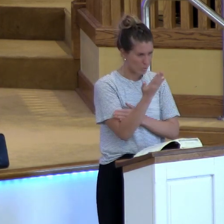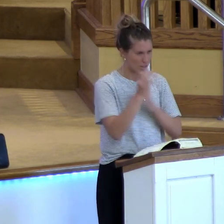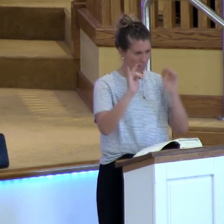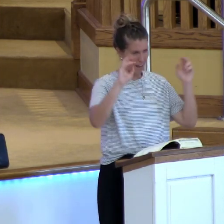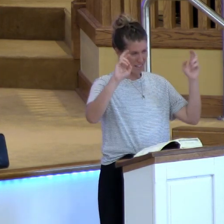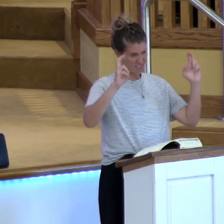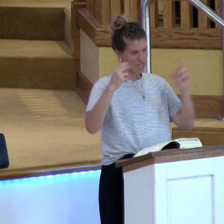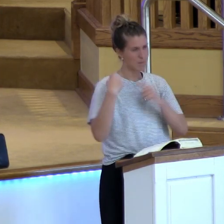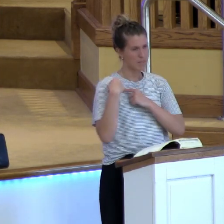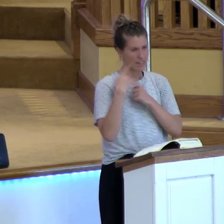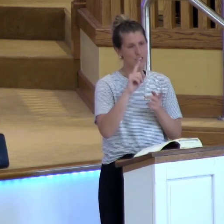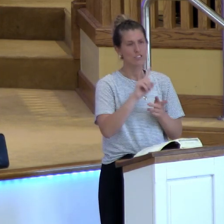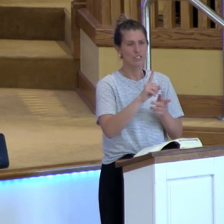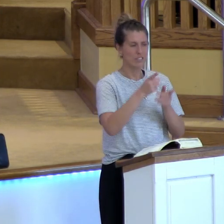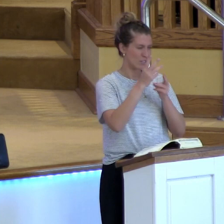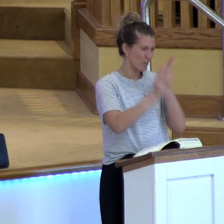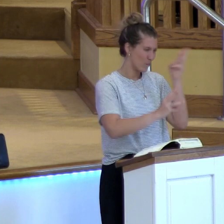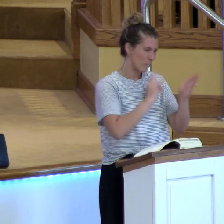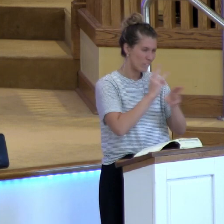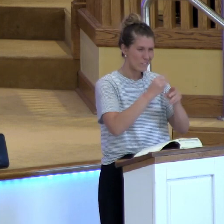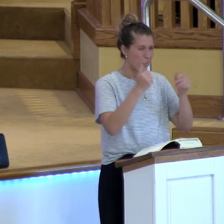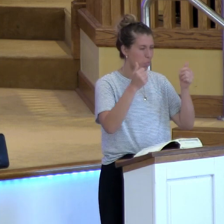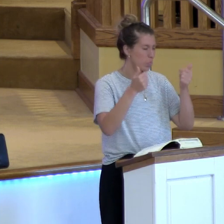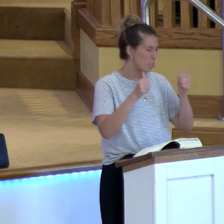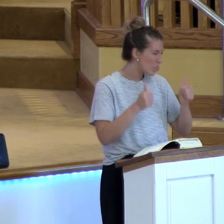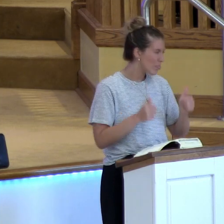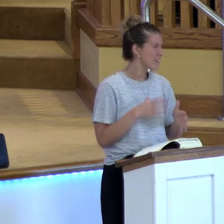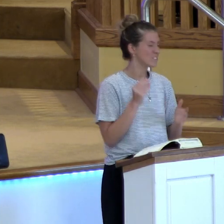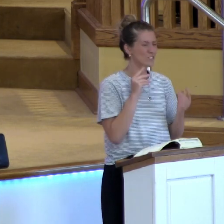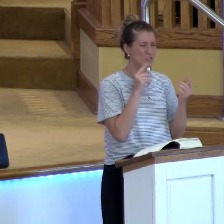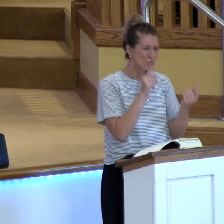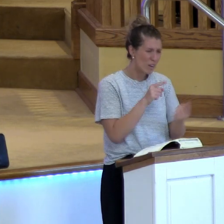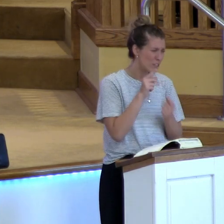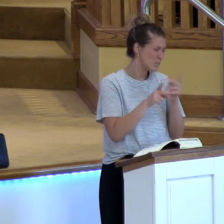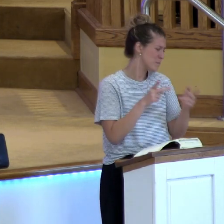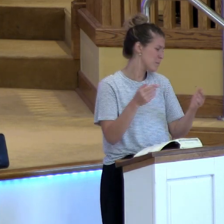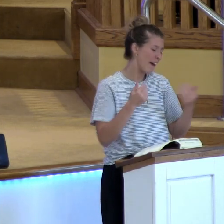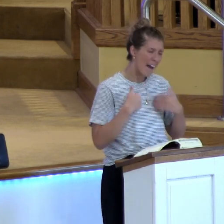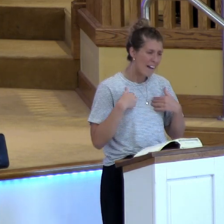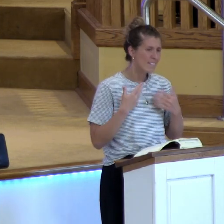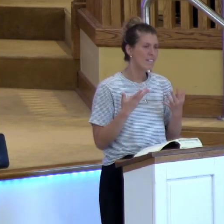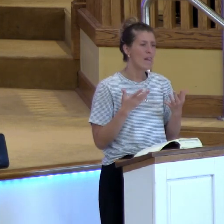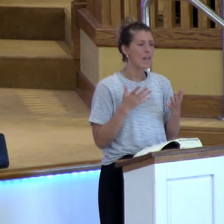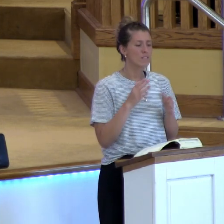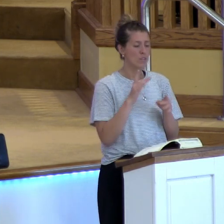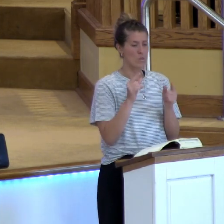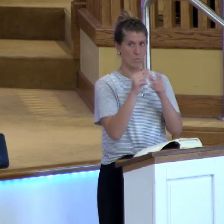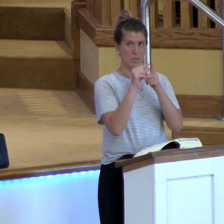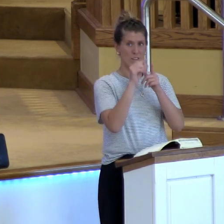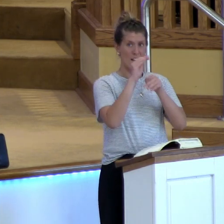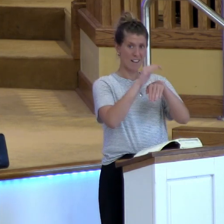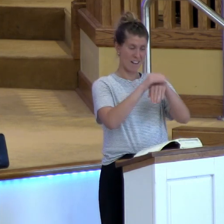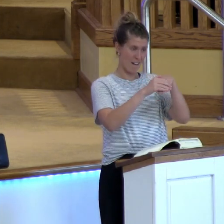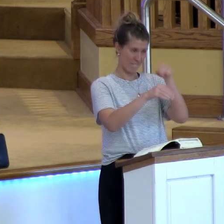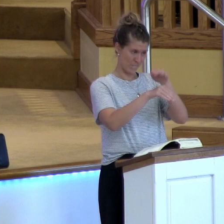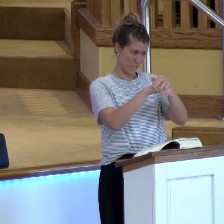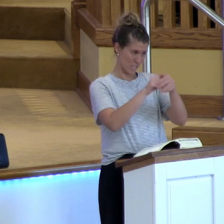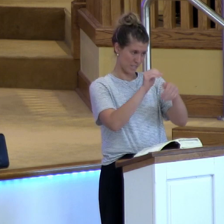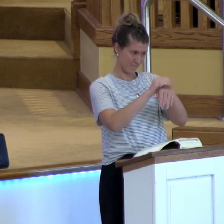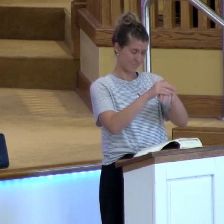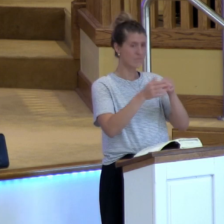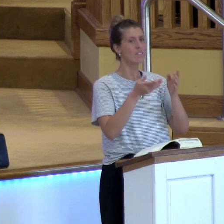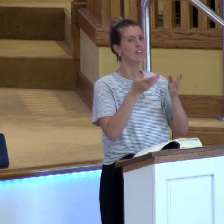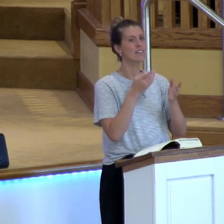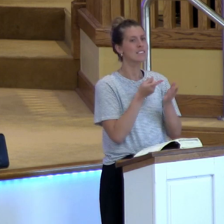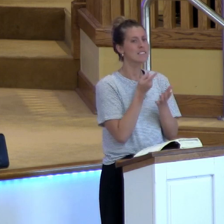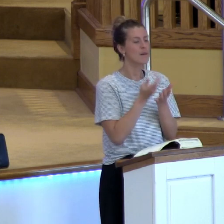theme a little bit lately, just the way our world is going and the struggles people have. The word comfort is, I think,